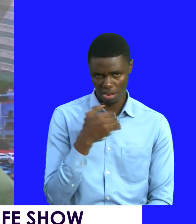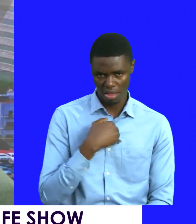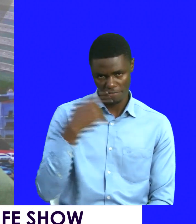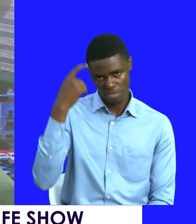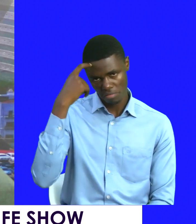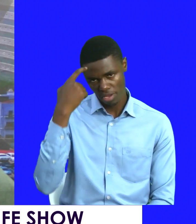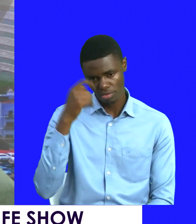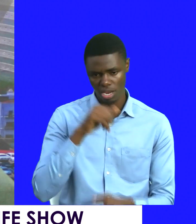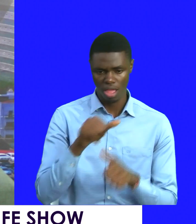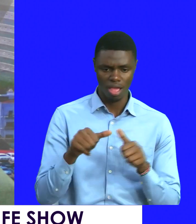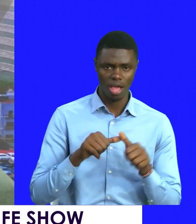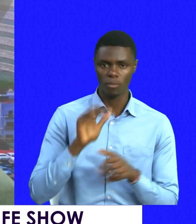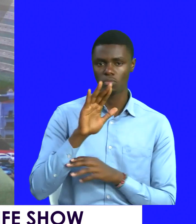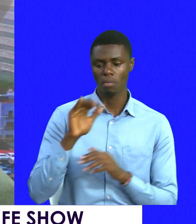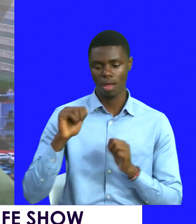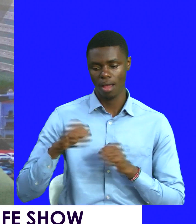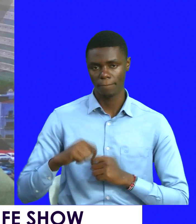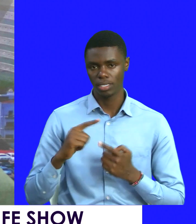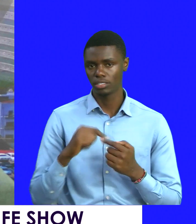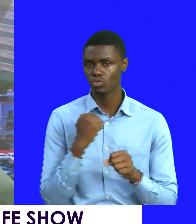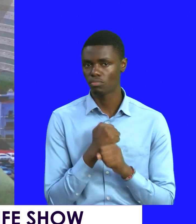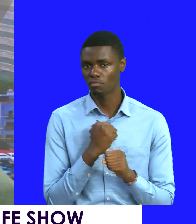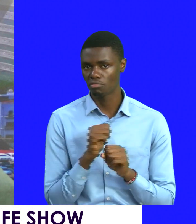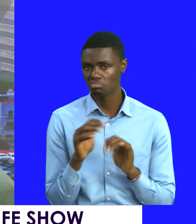mind about your ability to perform?